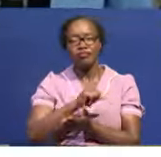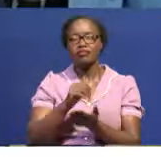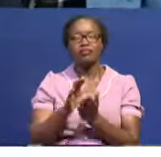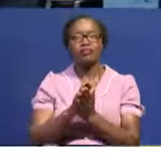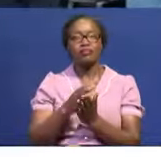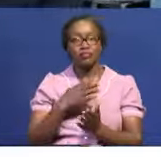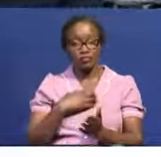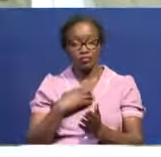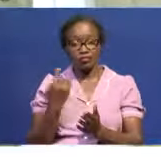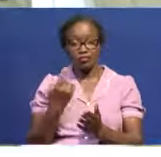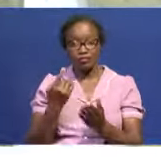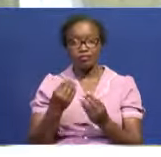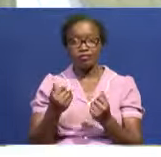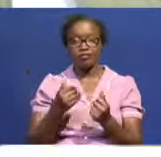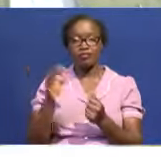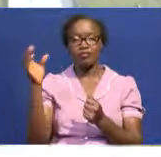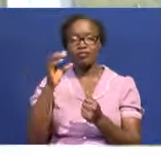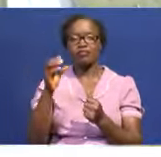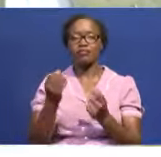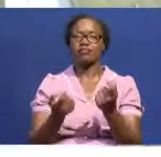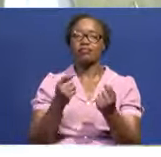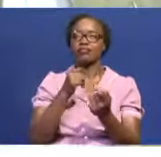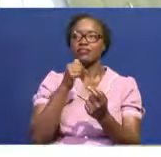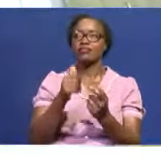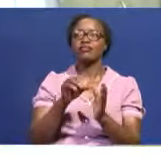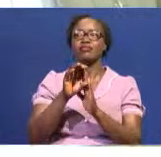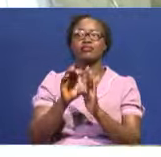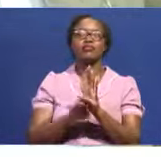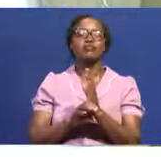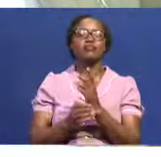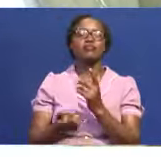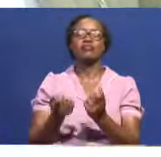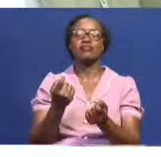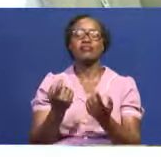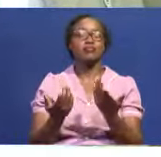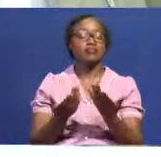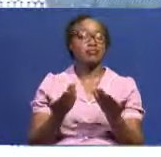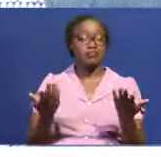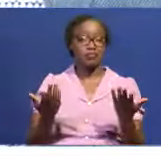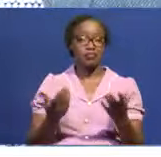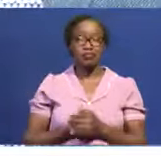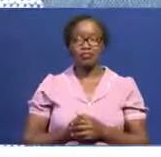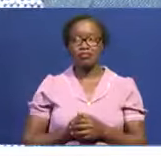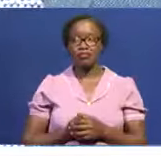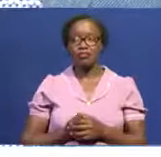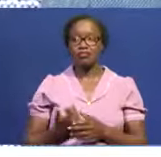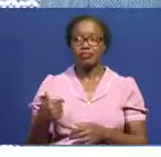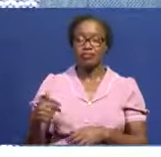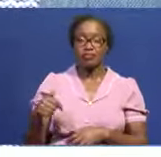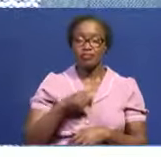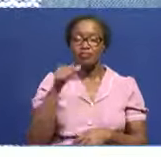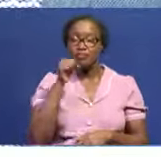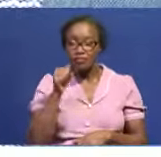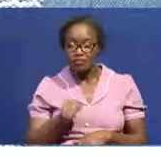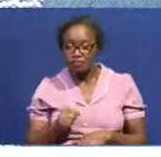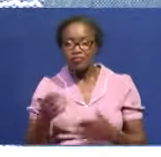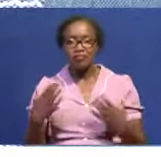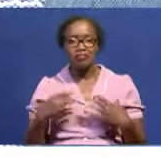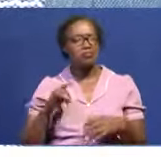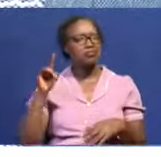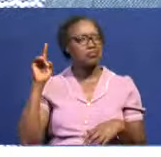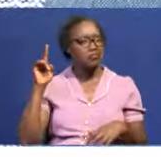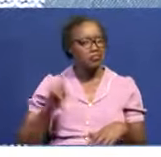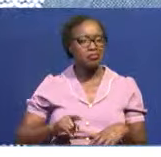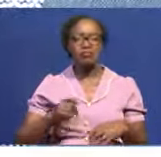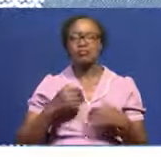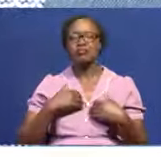they only handle civil matters and not constitutional matters. Sisi kama wase, hatuna